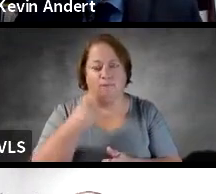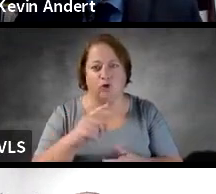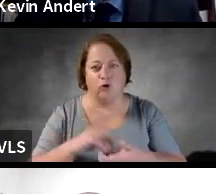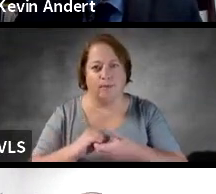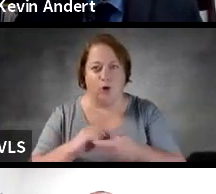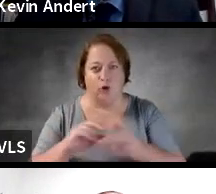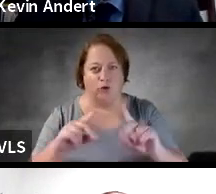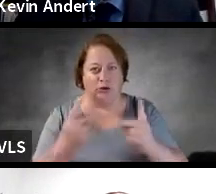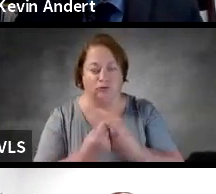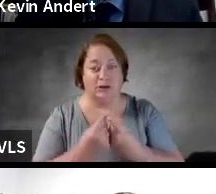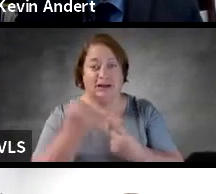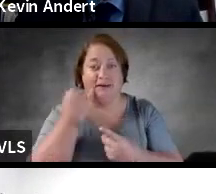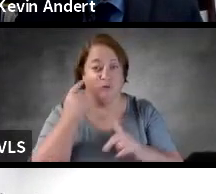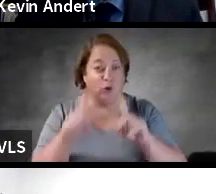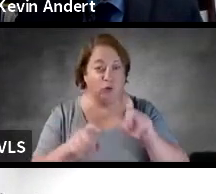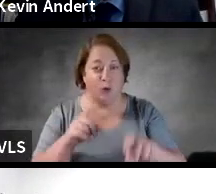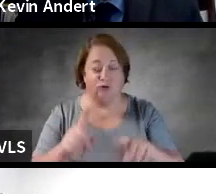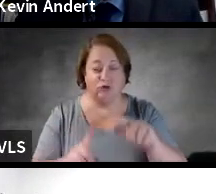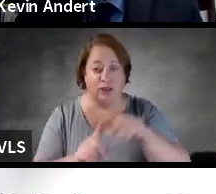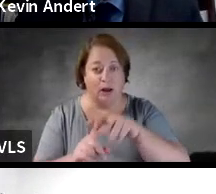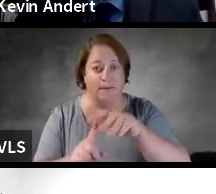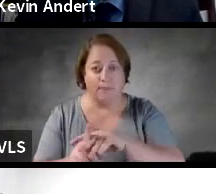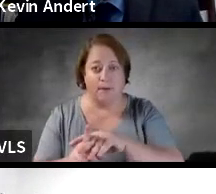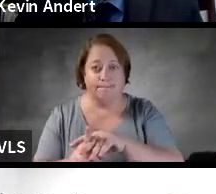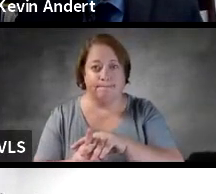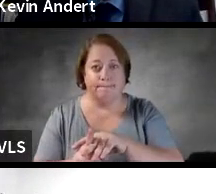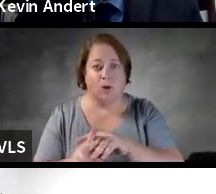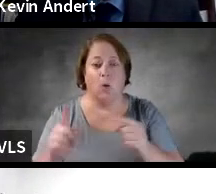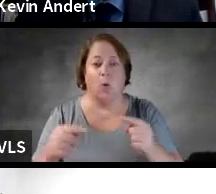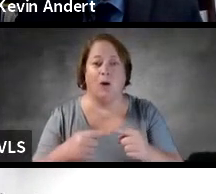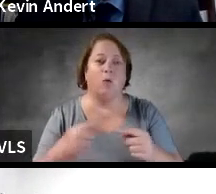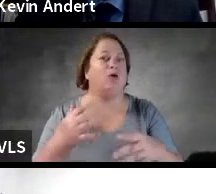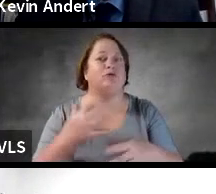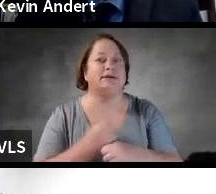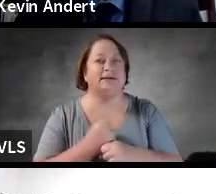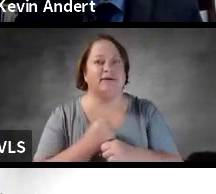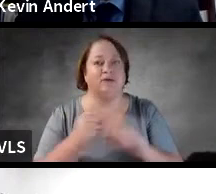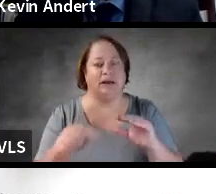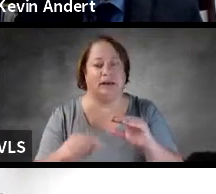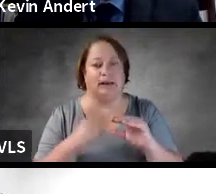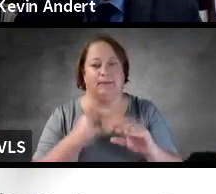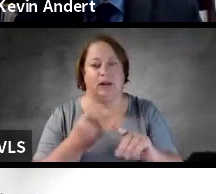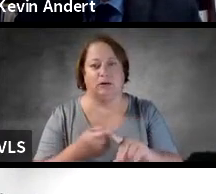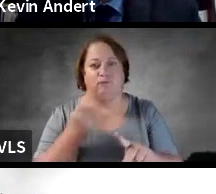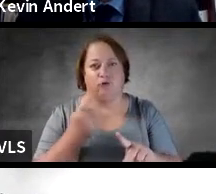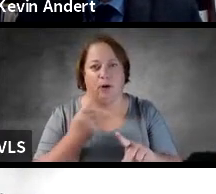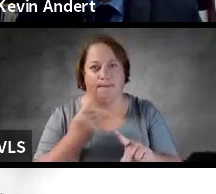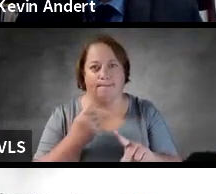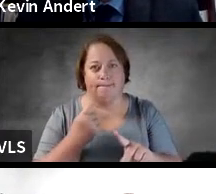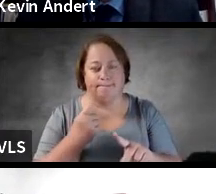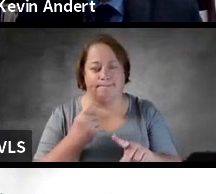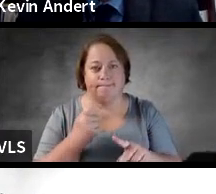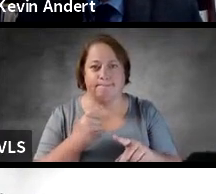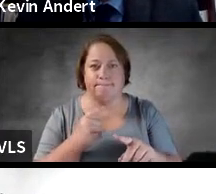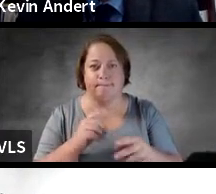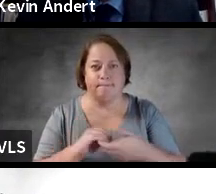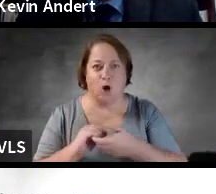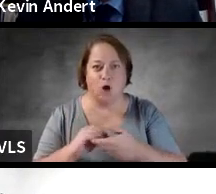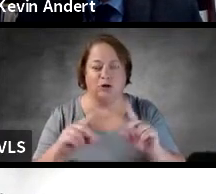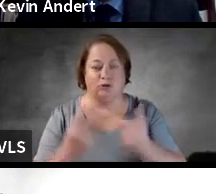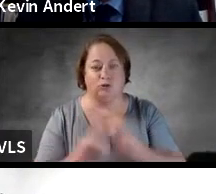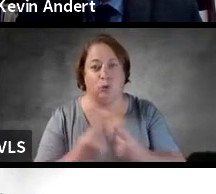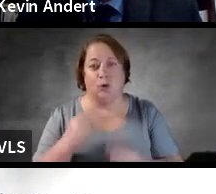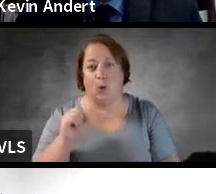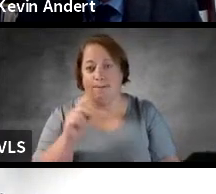districts. And if there's questions that come up, you know, when we receive emails from questions around partner districts, we go back